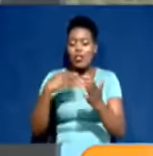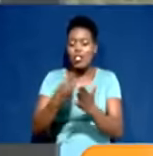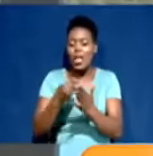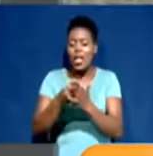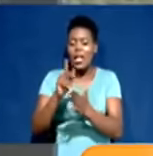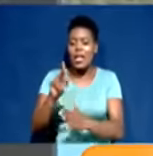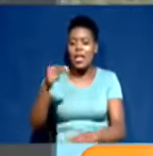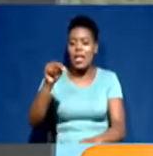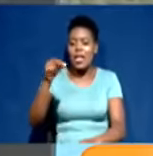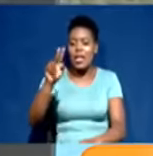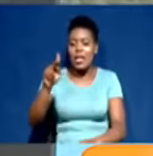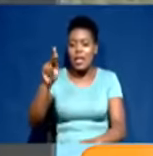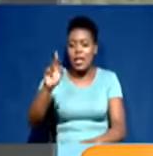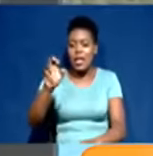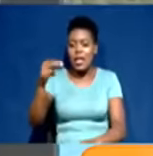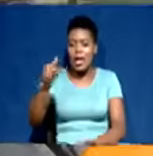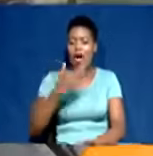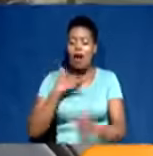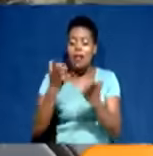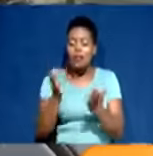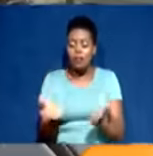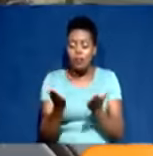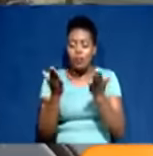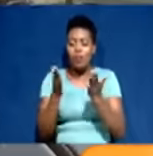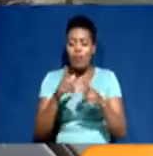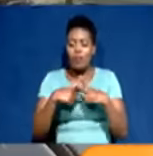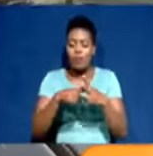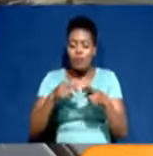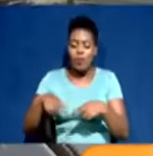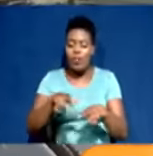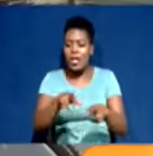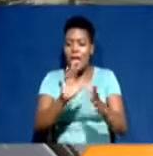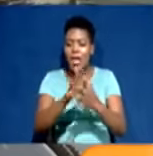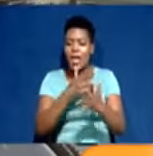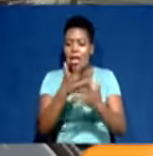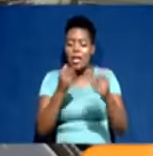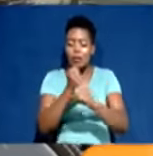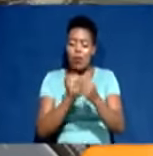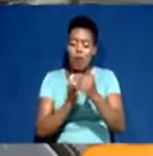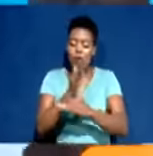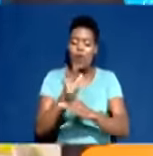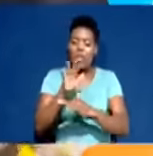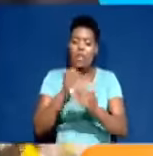Kenyan National Highways Authority says it needs to improve the road infrastructure network over the next